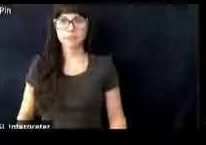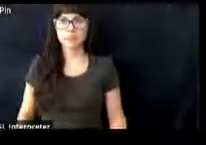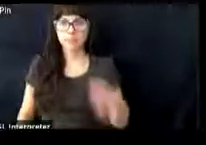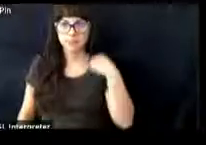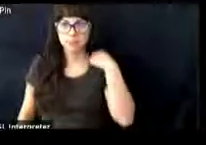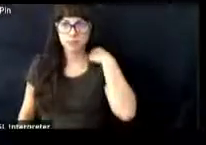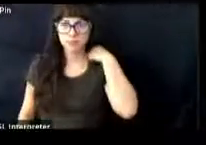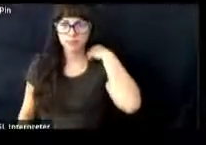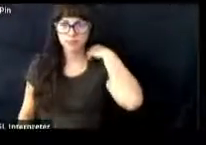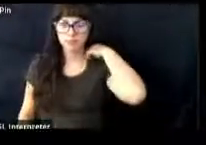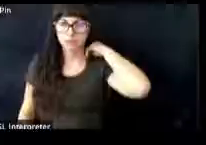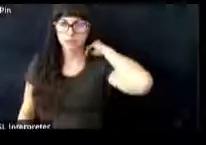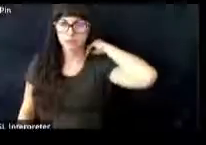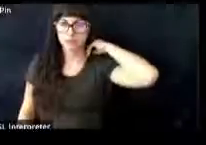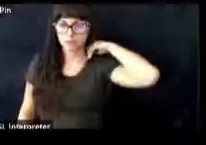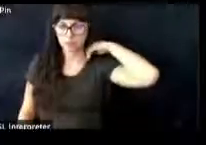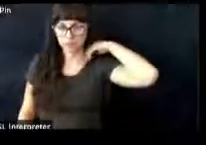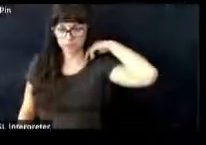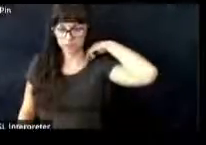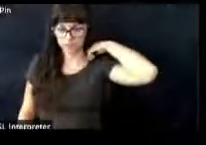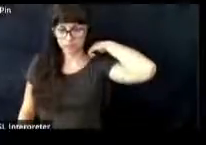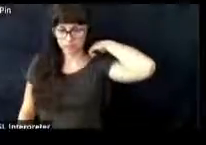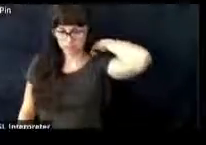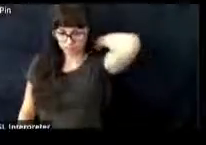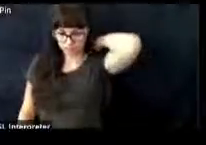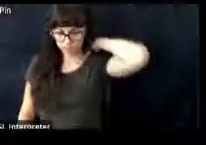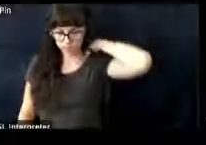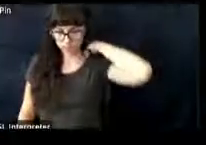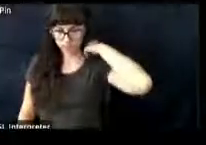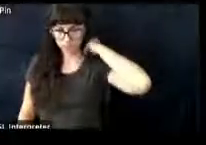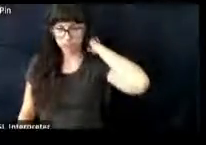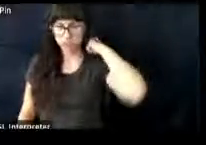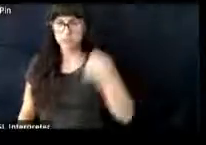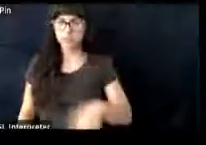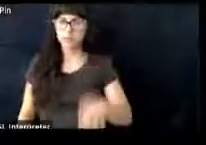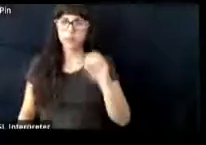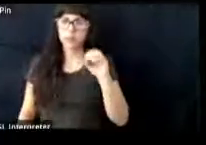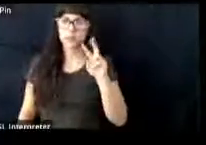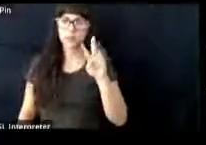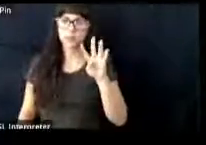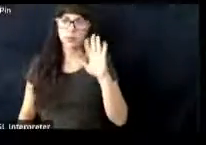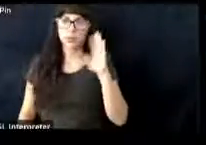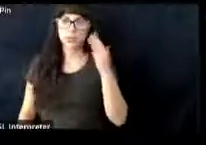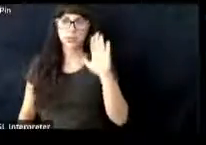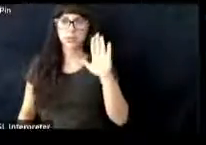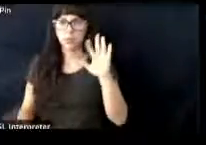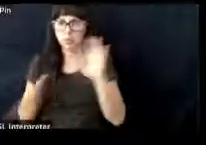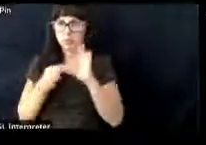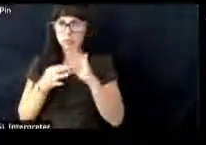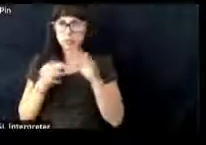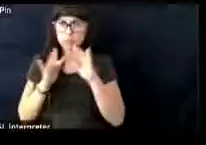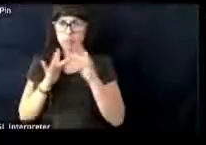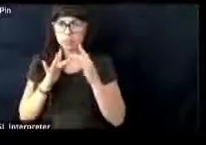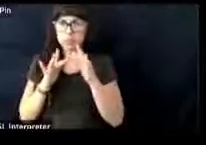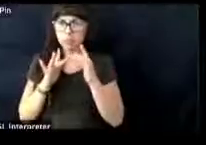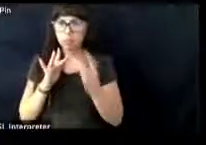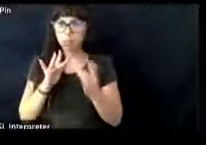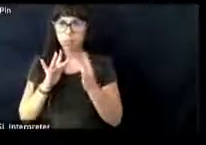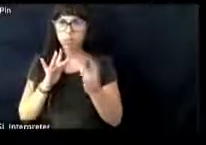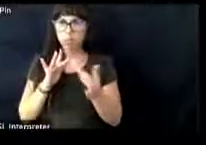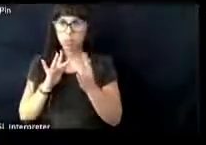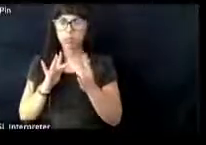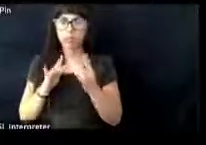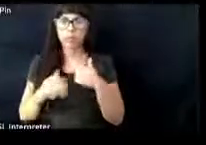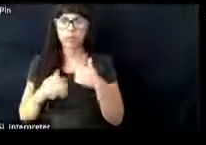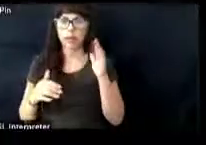(024), it appears that you are having connectivity issues with your internet. I'm going to try